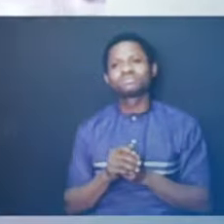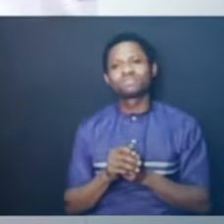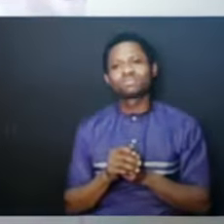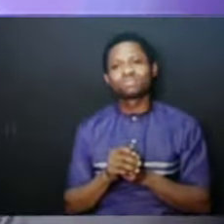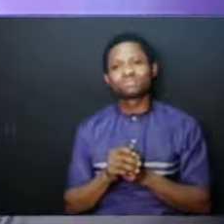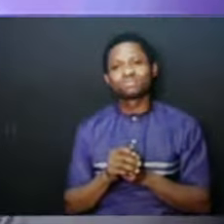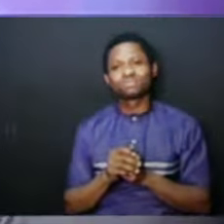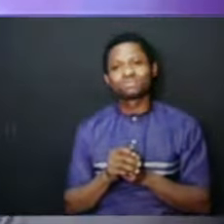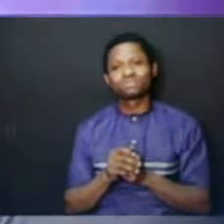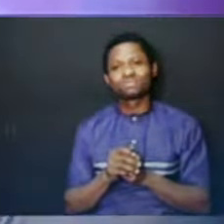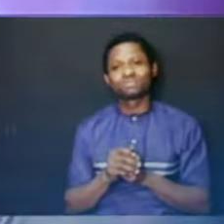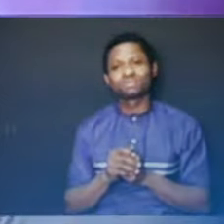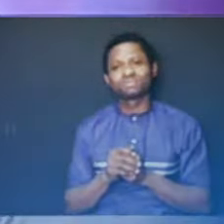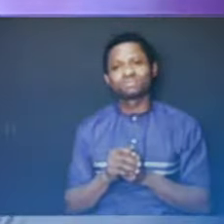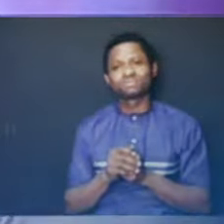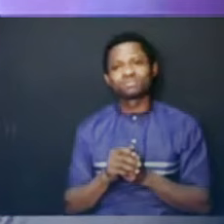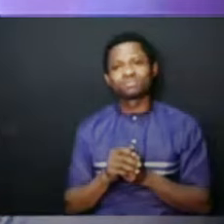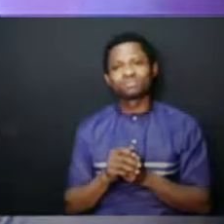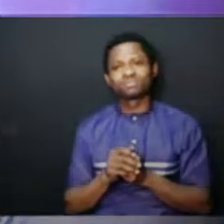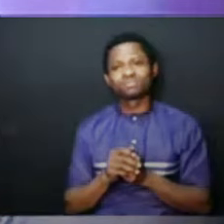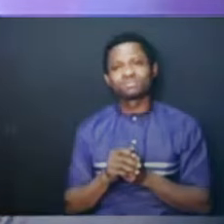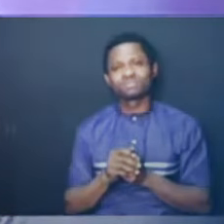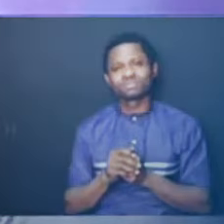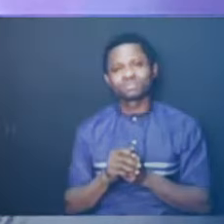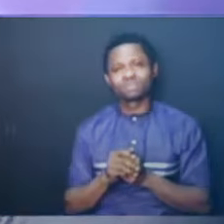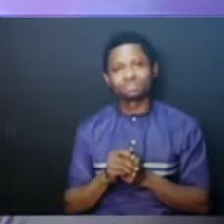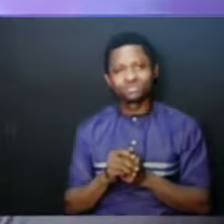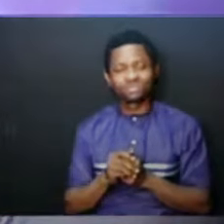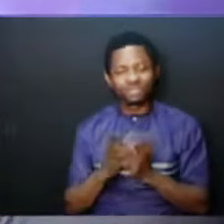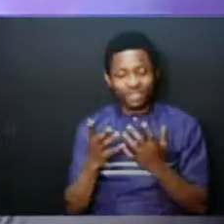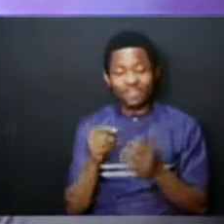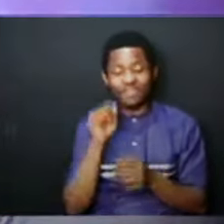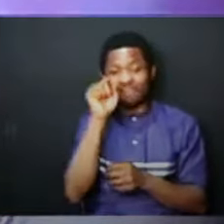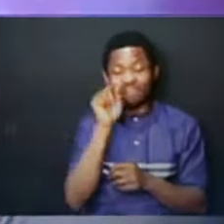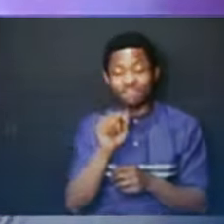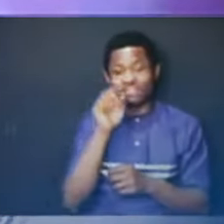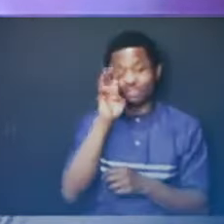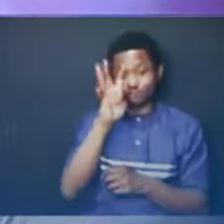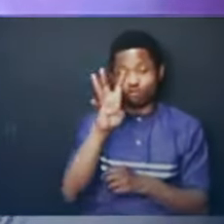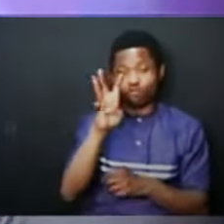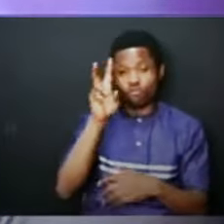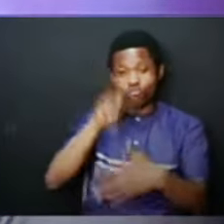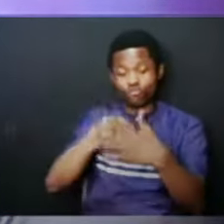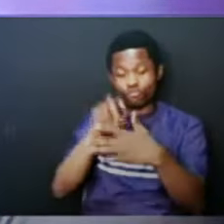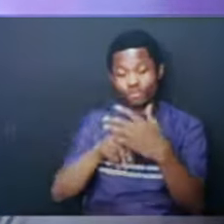so I want to take the verse 4 from the New Living Translation. It was onyimu nan no a